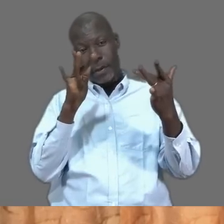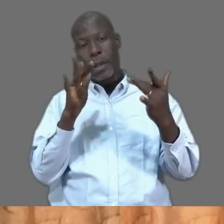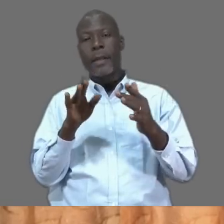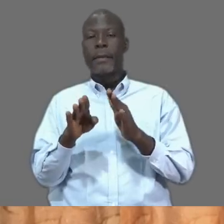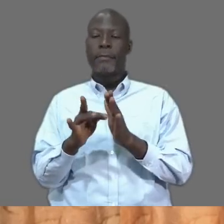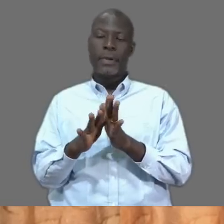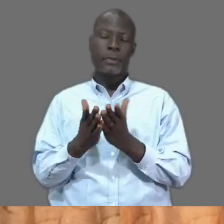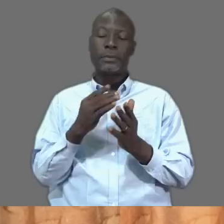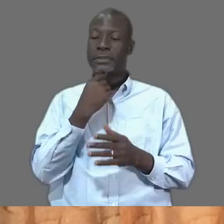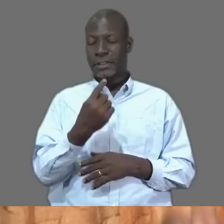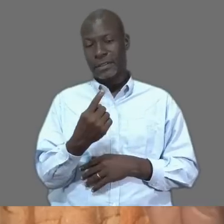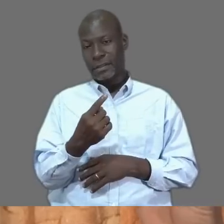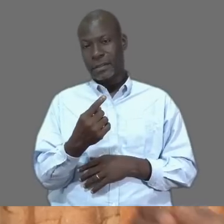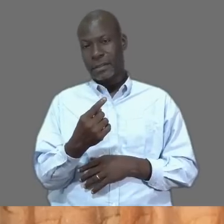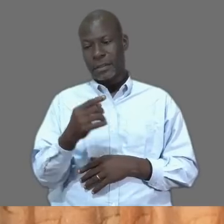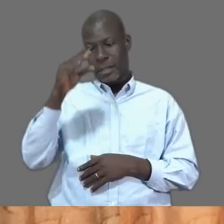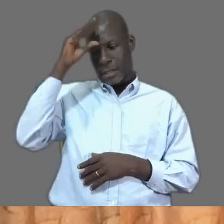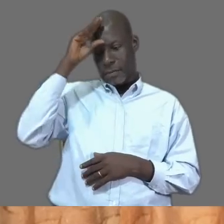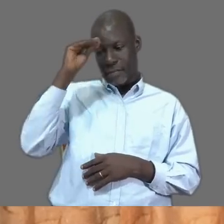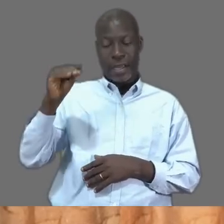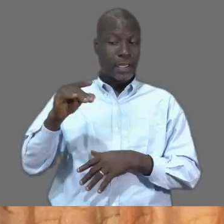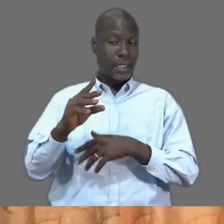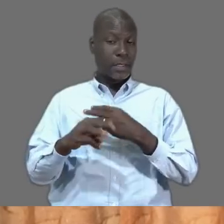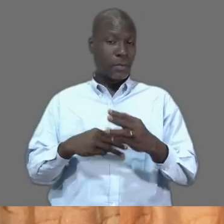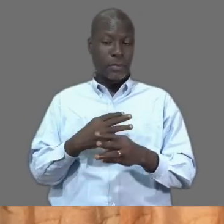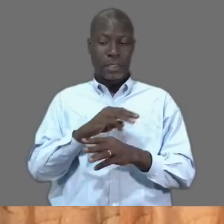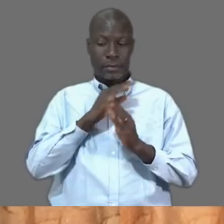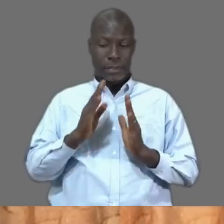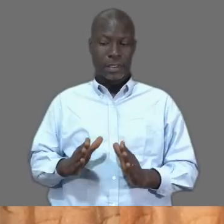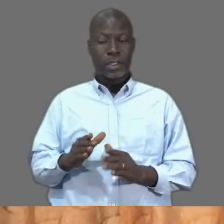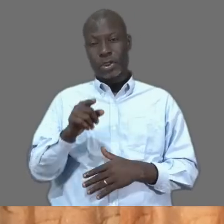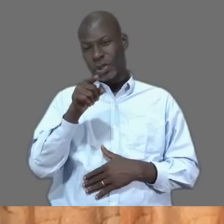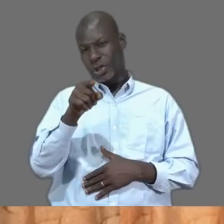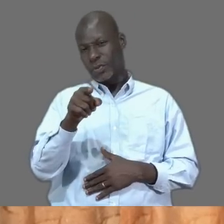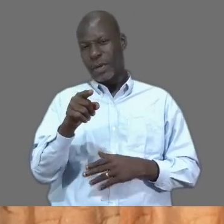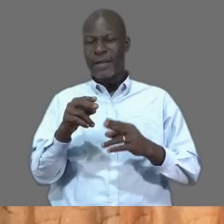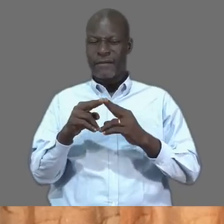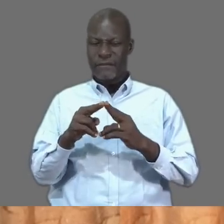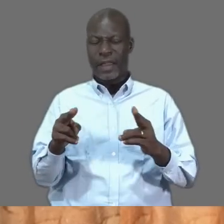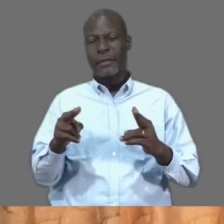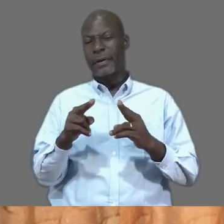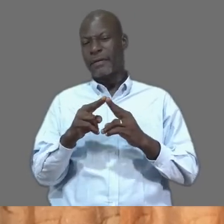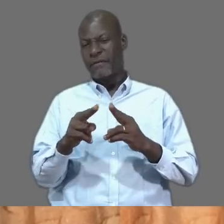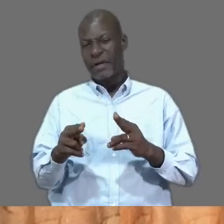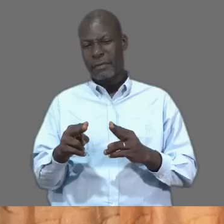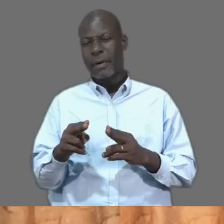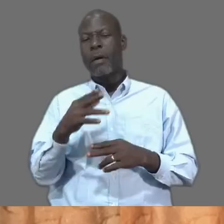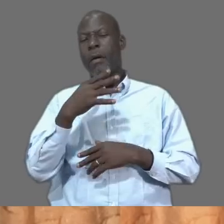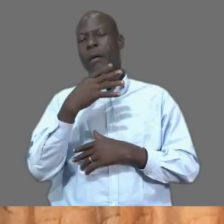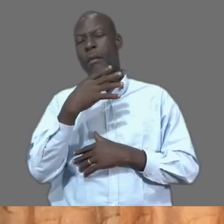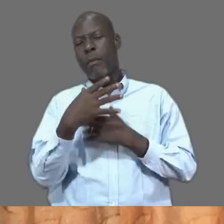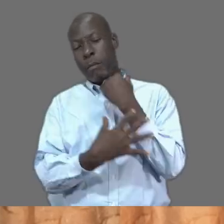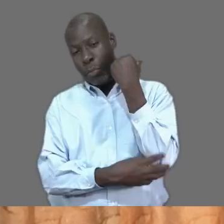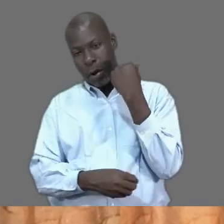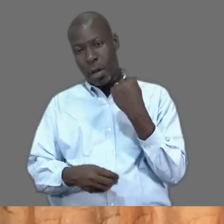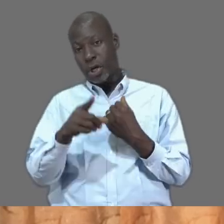are. Bible said, and yen can you pay what we are singing now, a Christopher, when I come more bo, papa. Now,